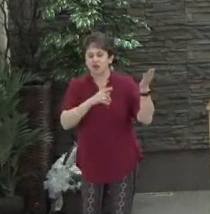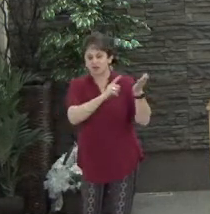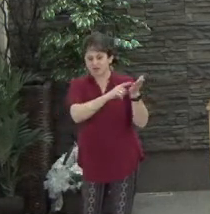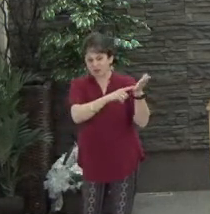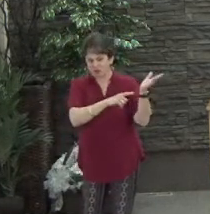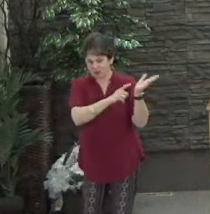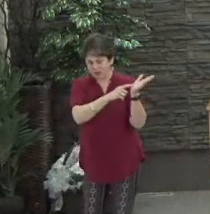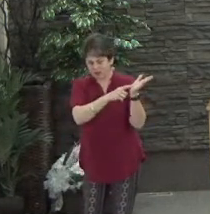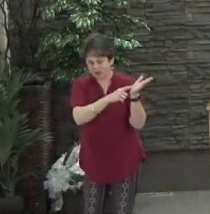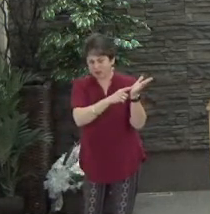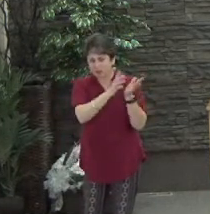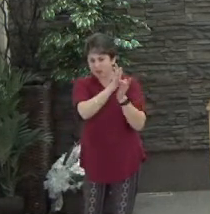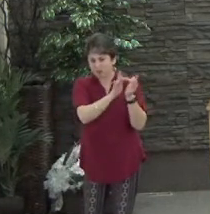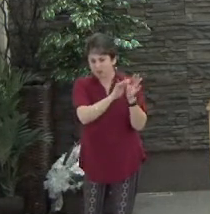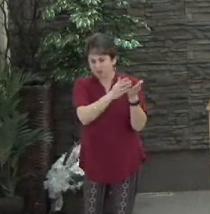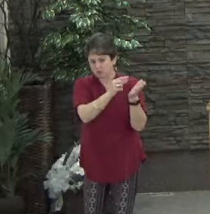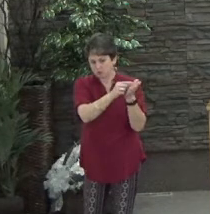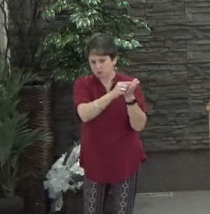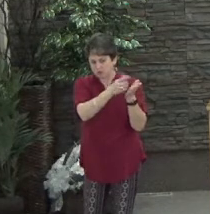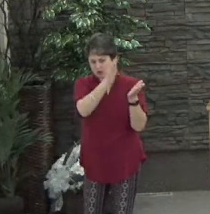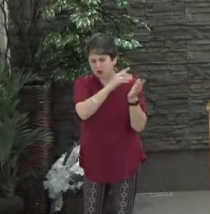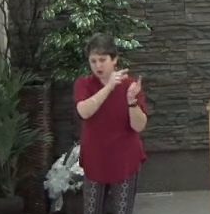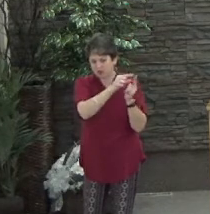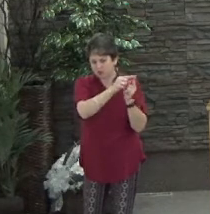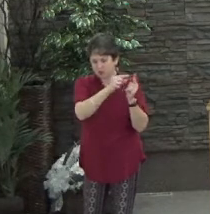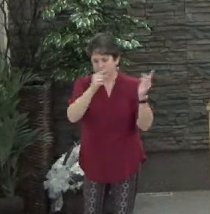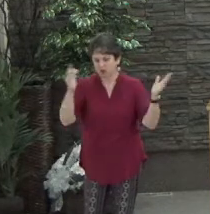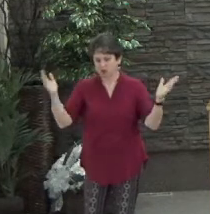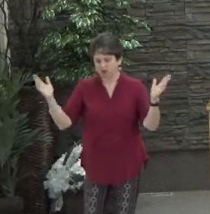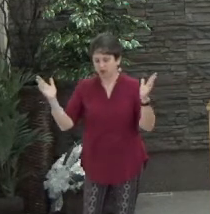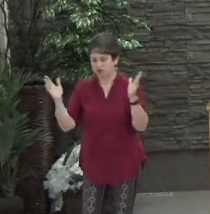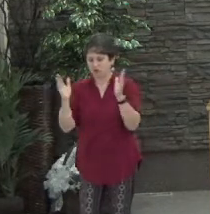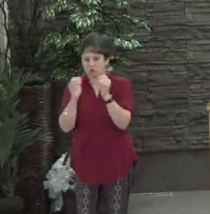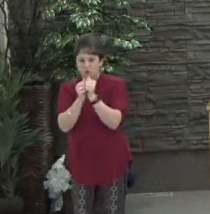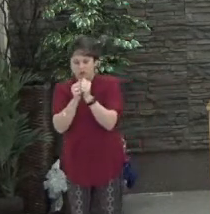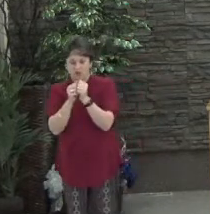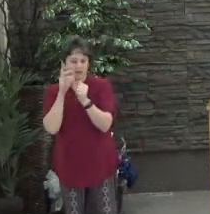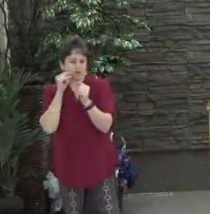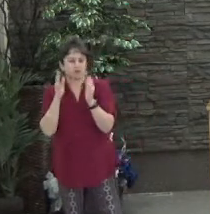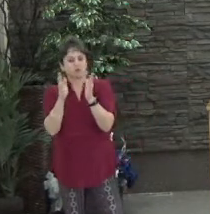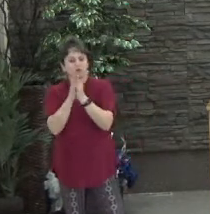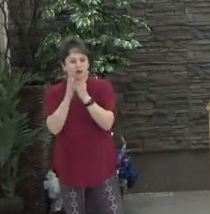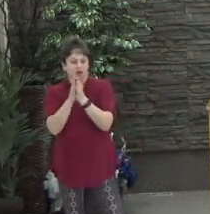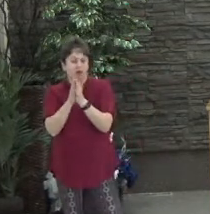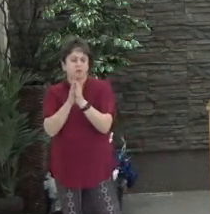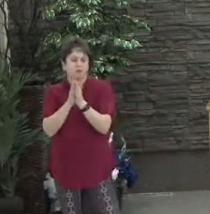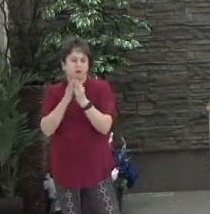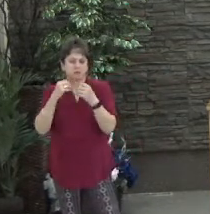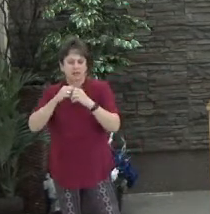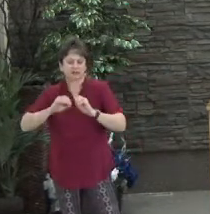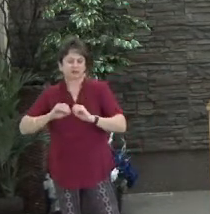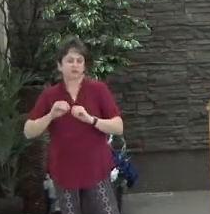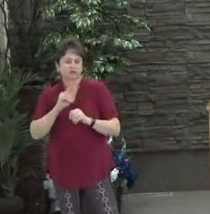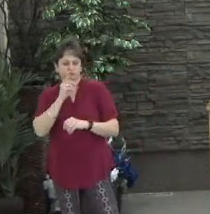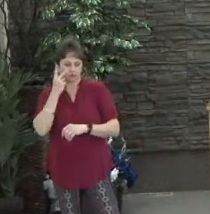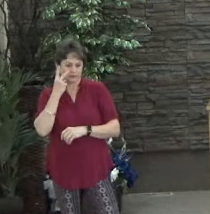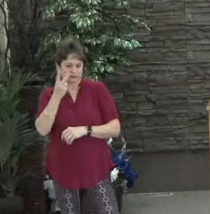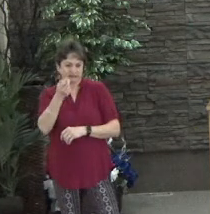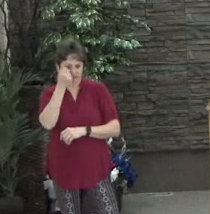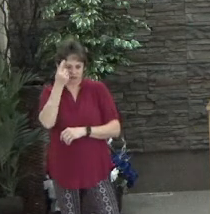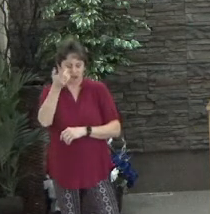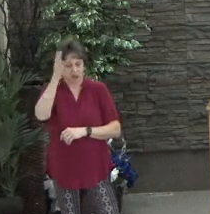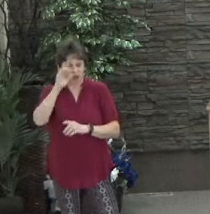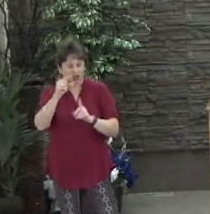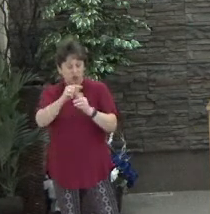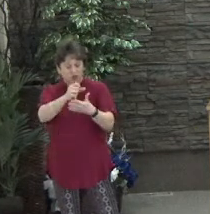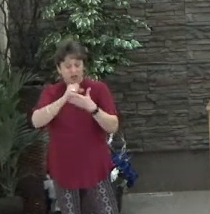that contains the Word of God, which illuminates our experience. God's Word helps us in the